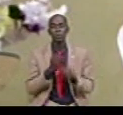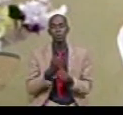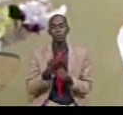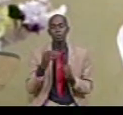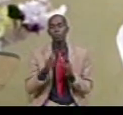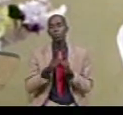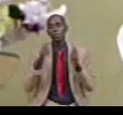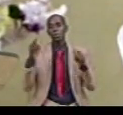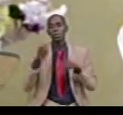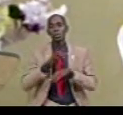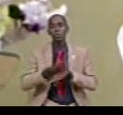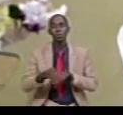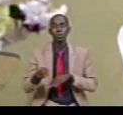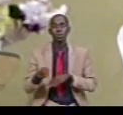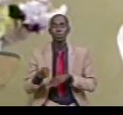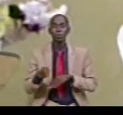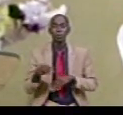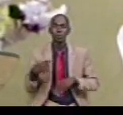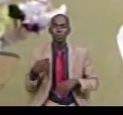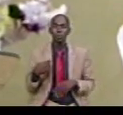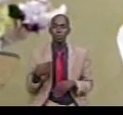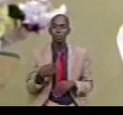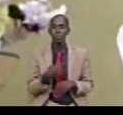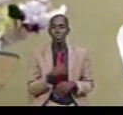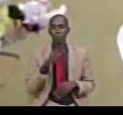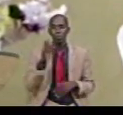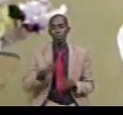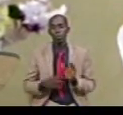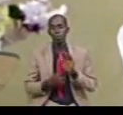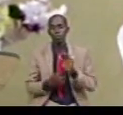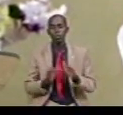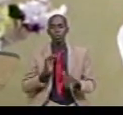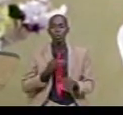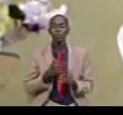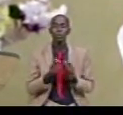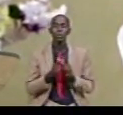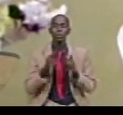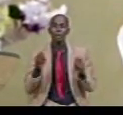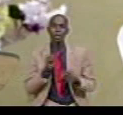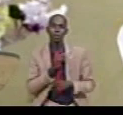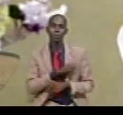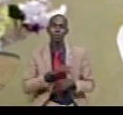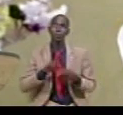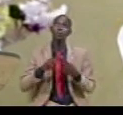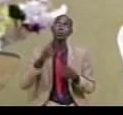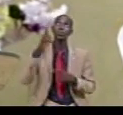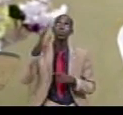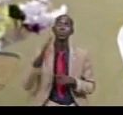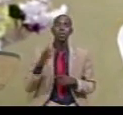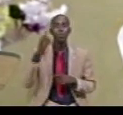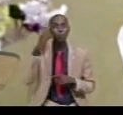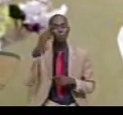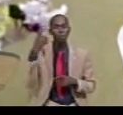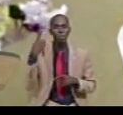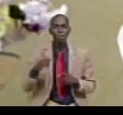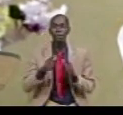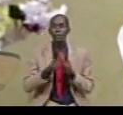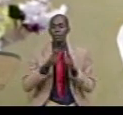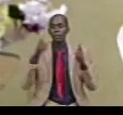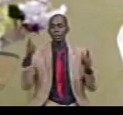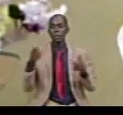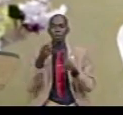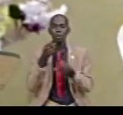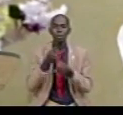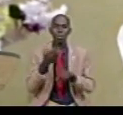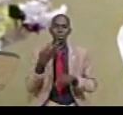ministry, we pause to express our profound appreciation to God for the incredible impact